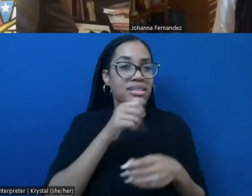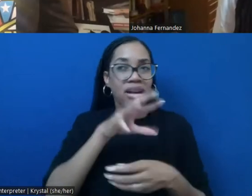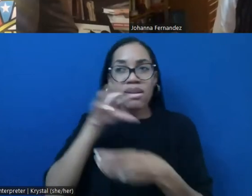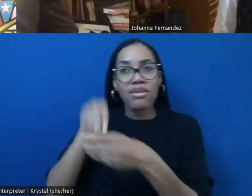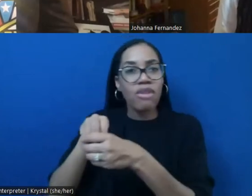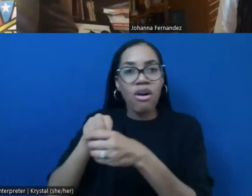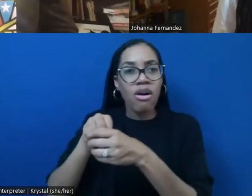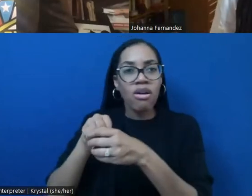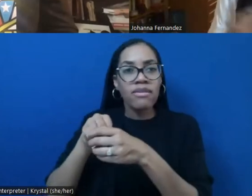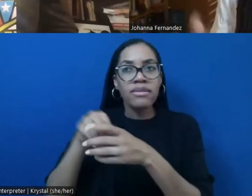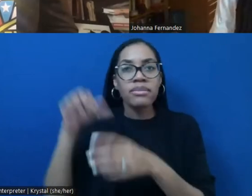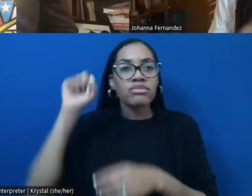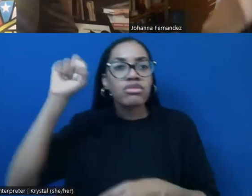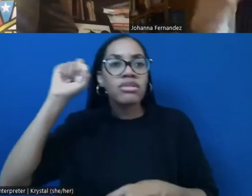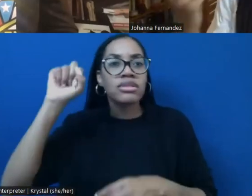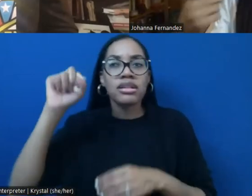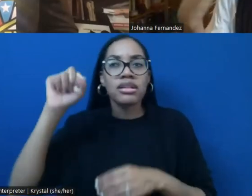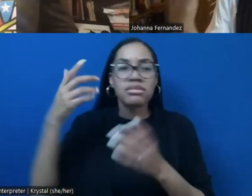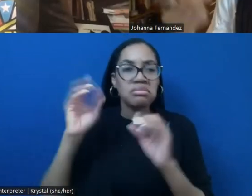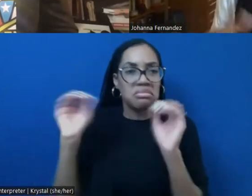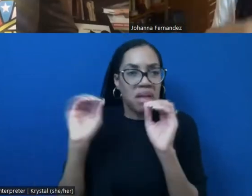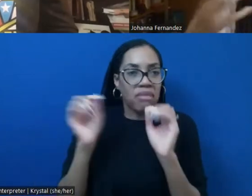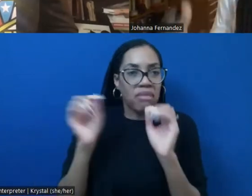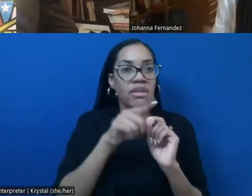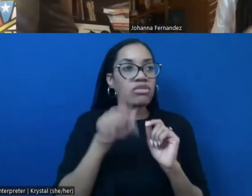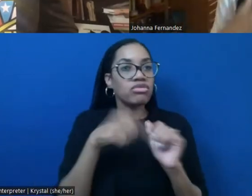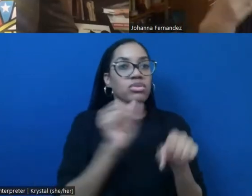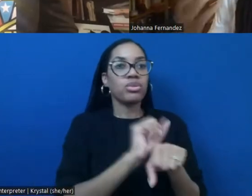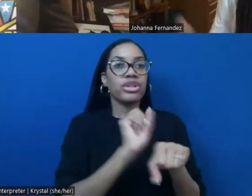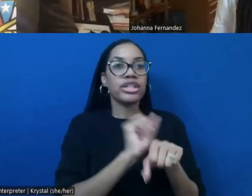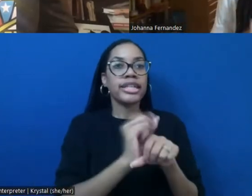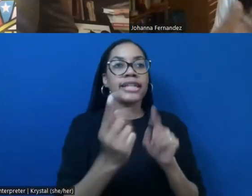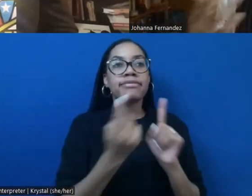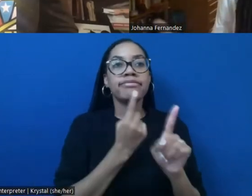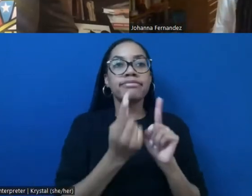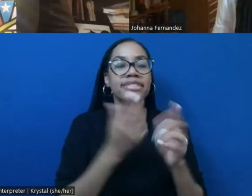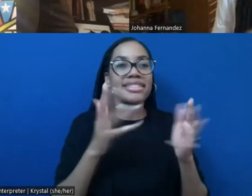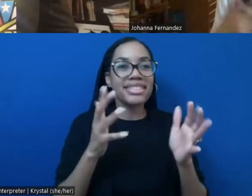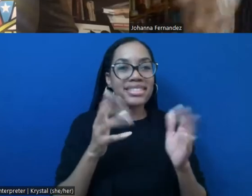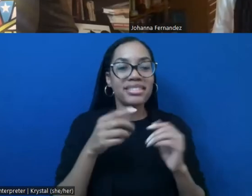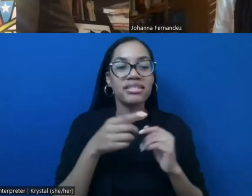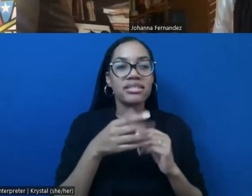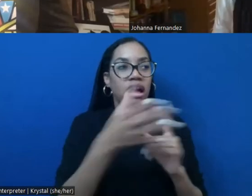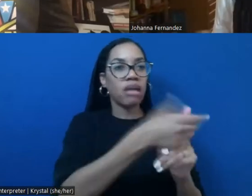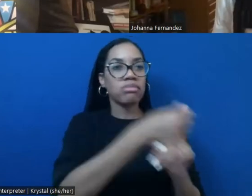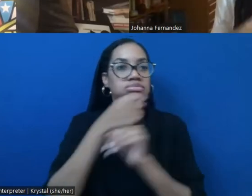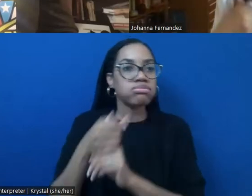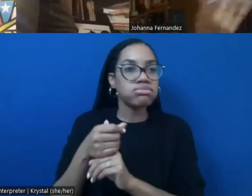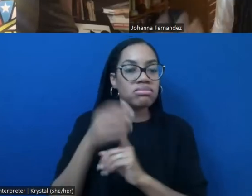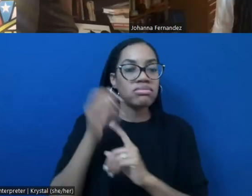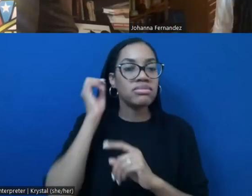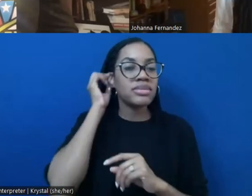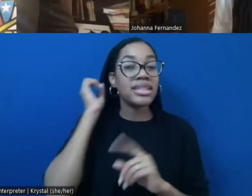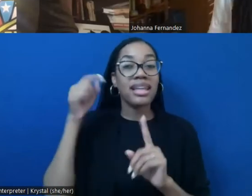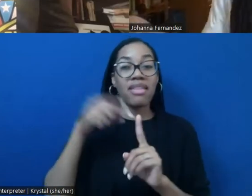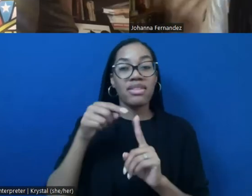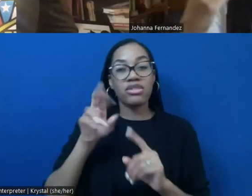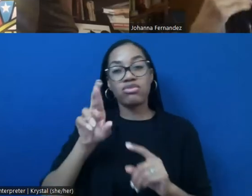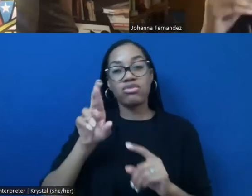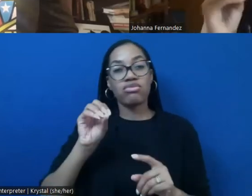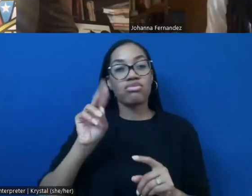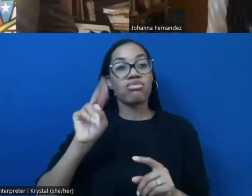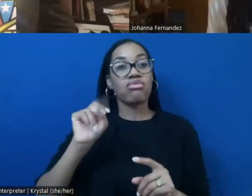this. And this is something he's telling me, this is something that happens periodically. You just have roundups of migrants.